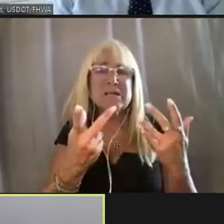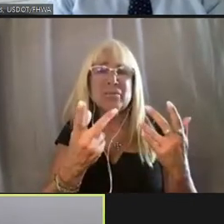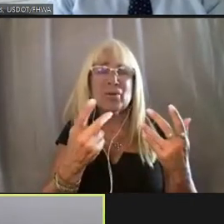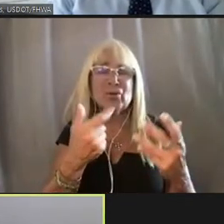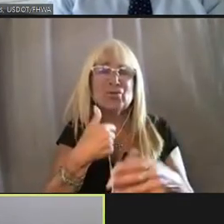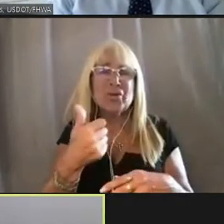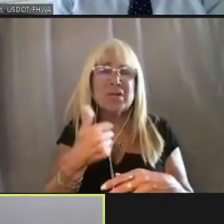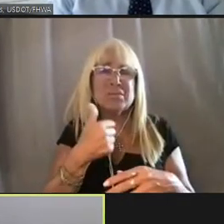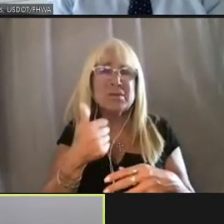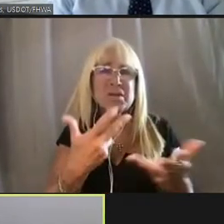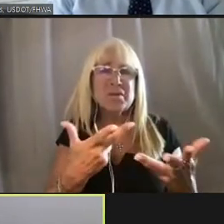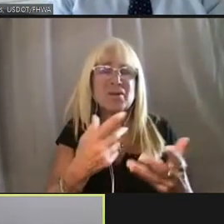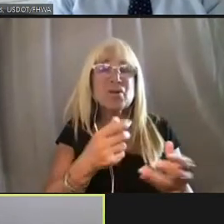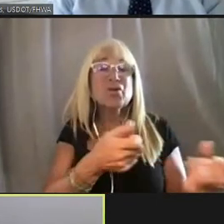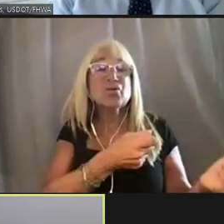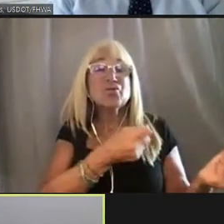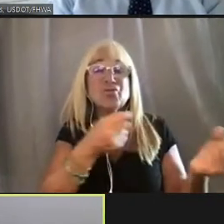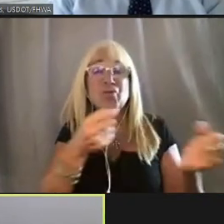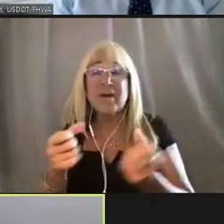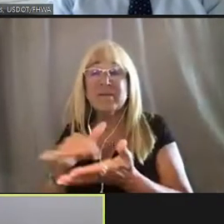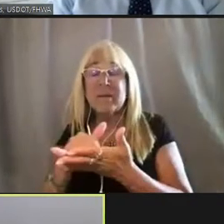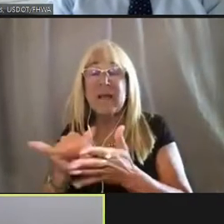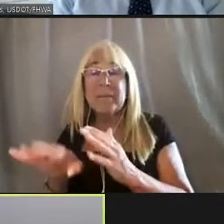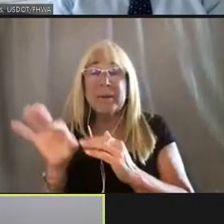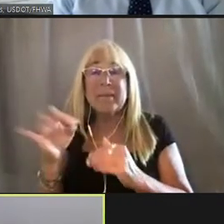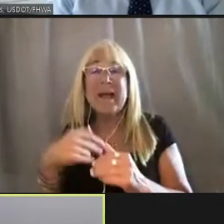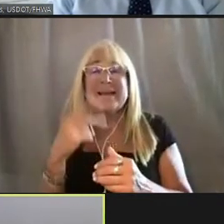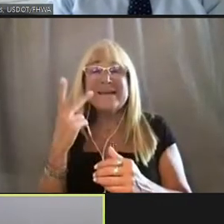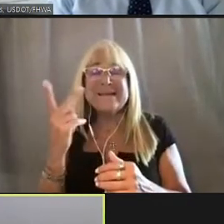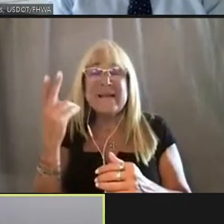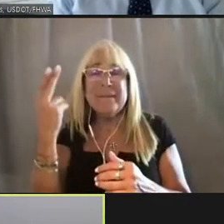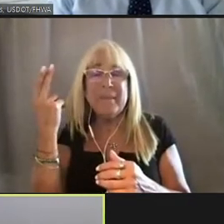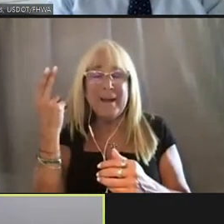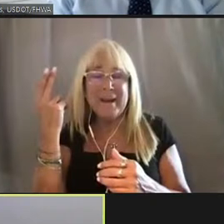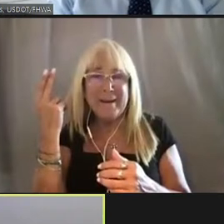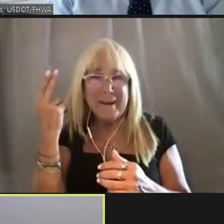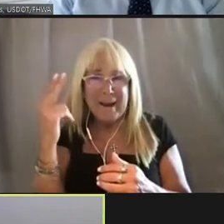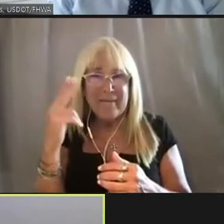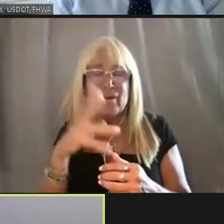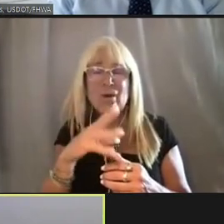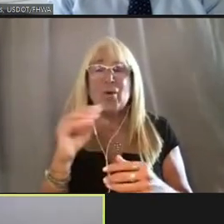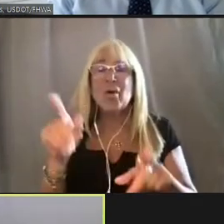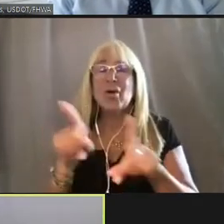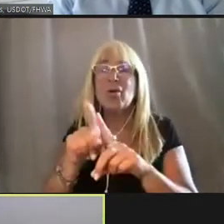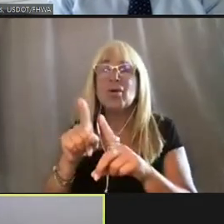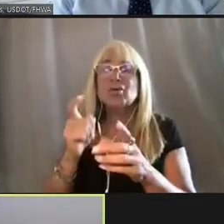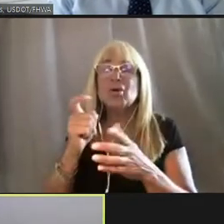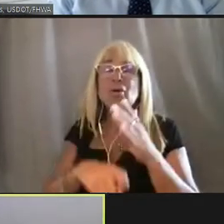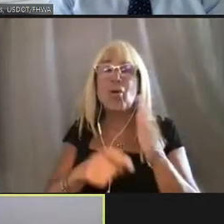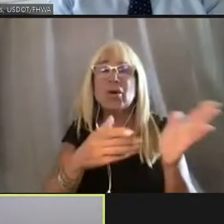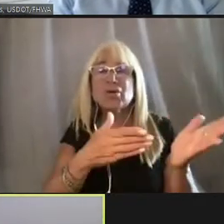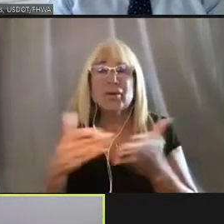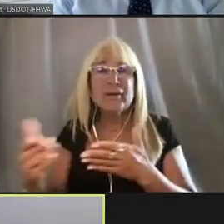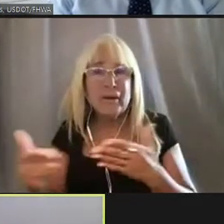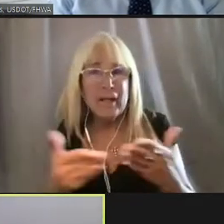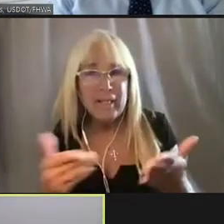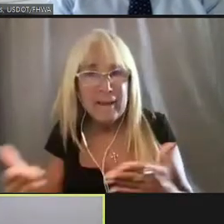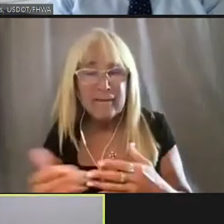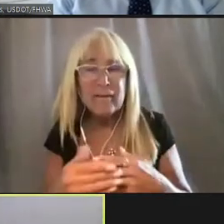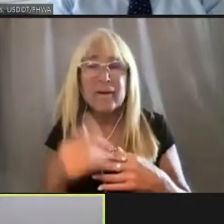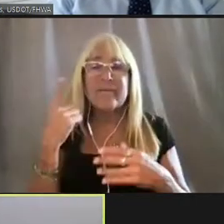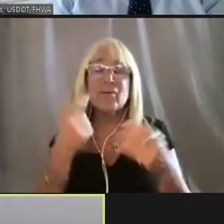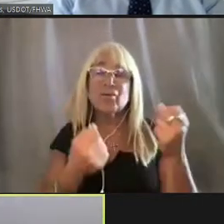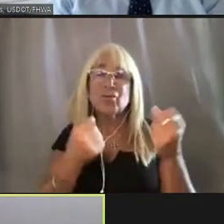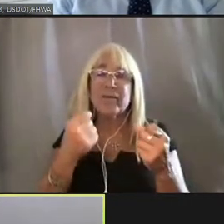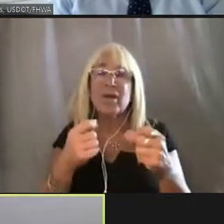the city to pick me up that's the only way I see my nephew I'm also concerned about the cost of deliveries going up driving um as I